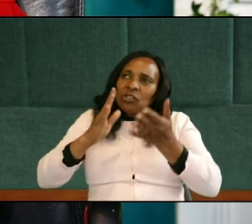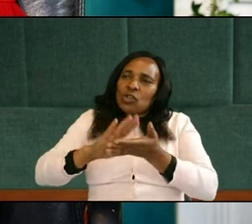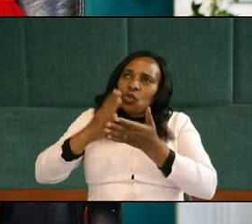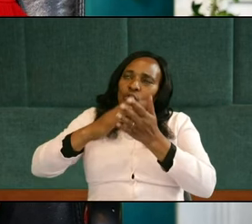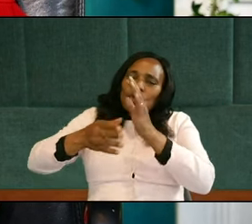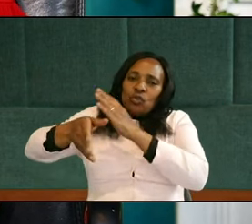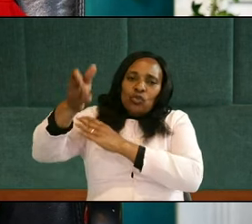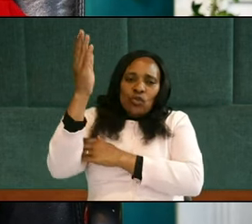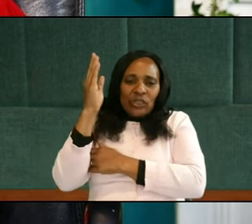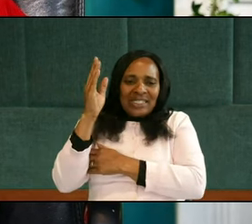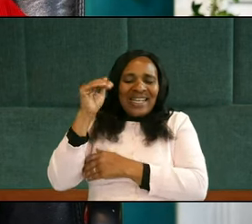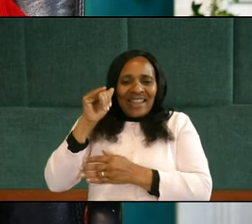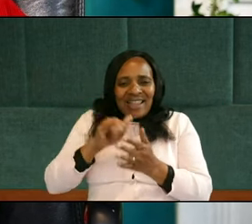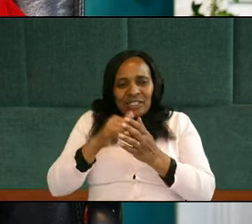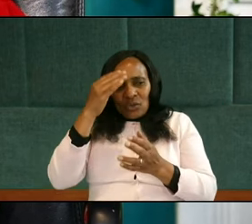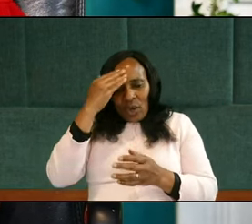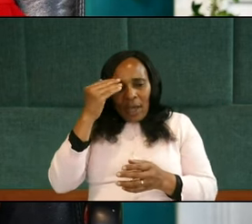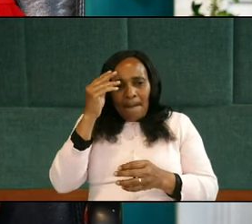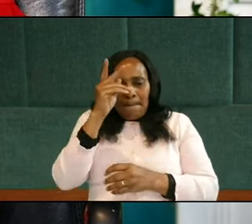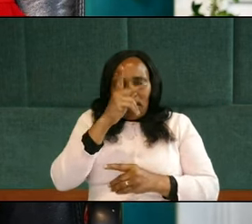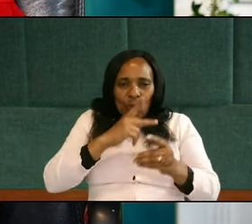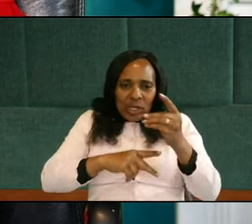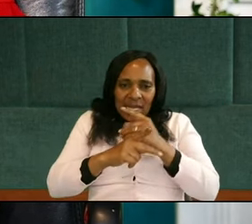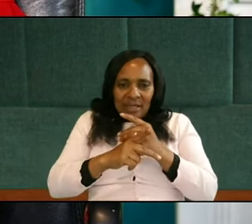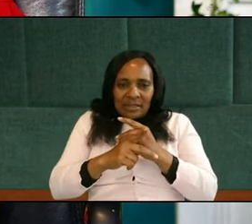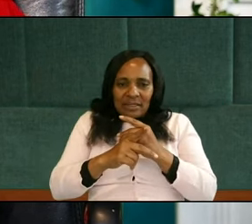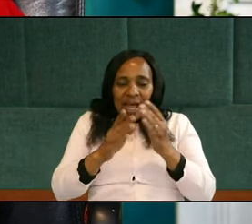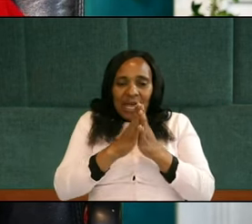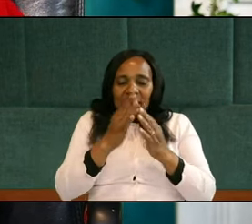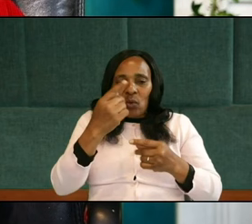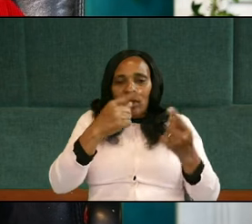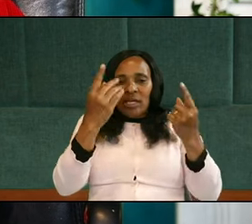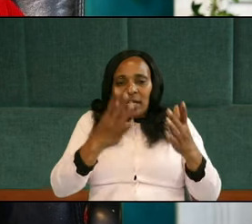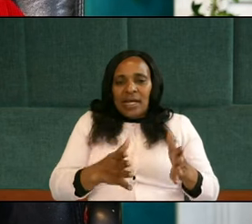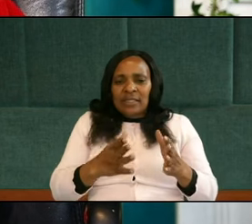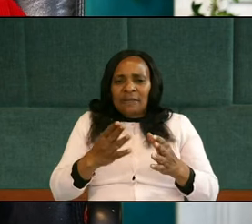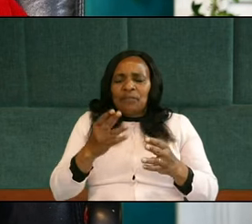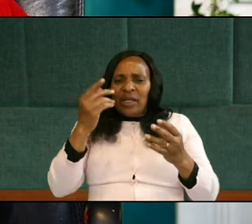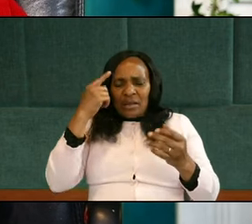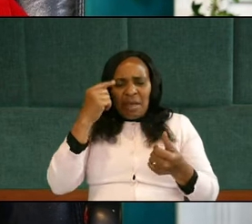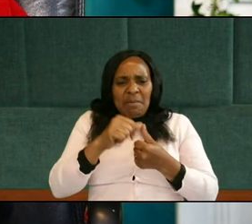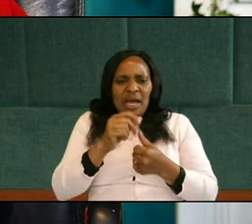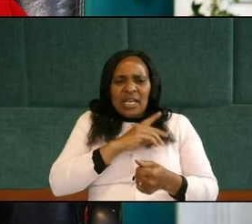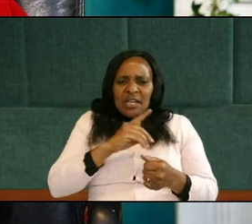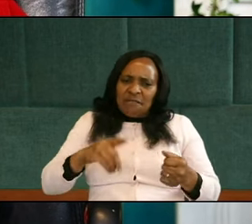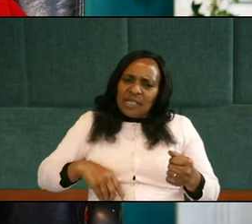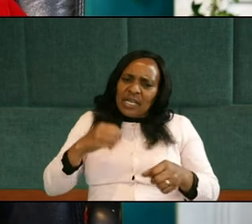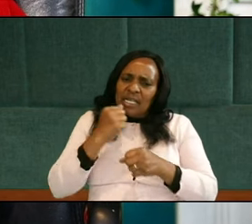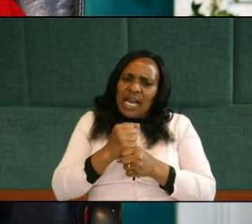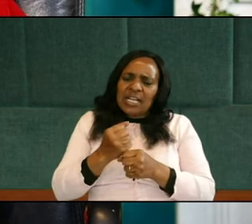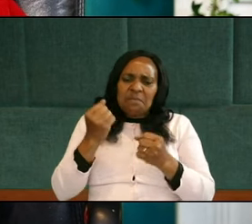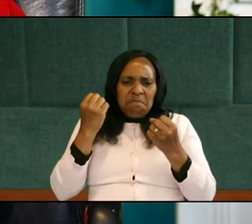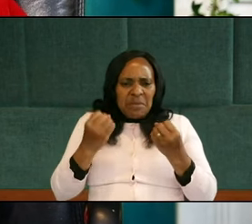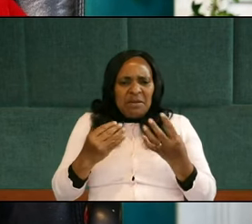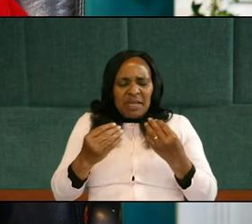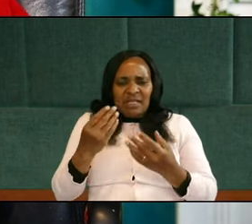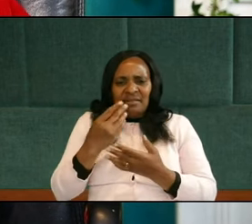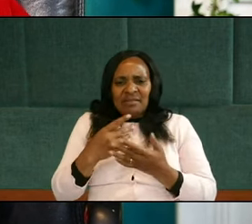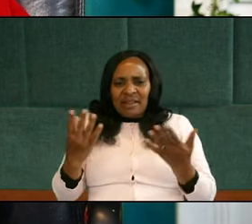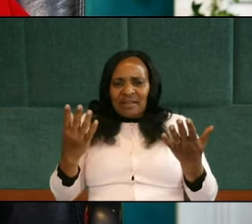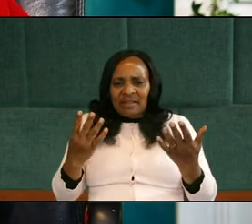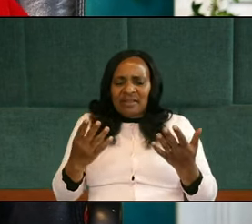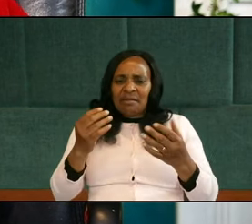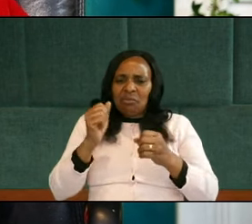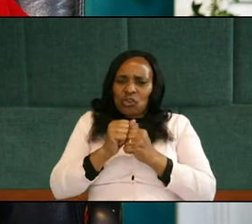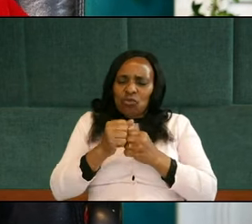this part of Patriarchs and Prophets was saying. Remember, David had done so many things. He had conquered a lion, he had conquered a bear,